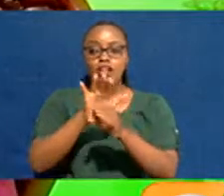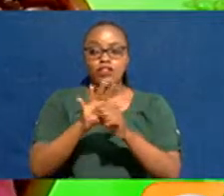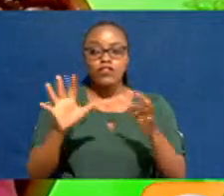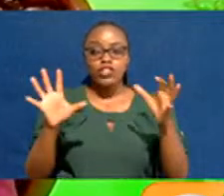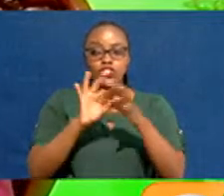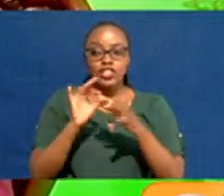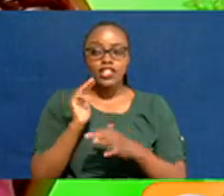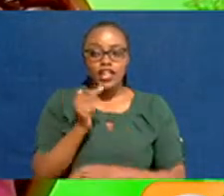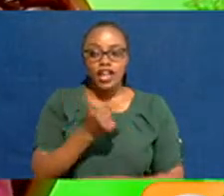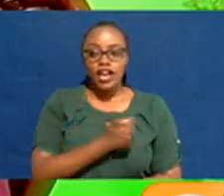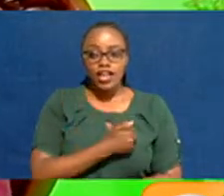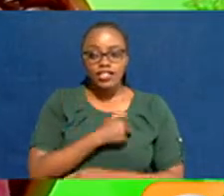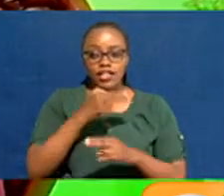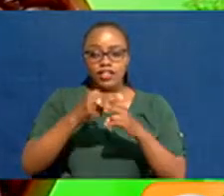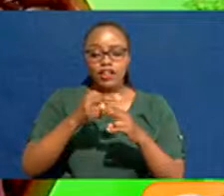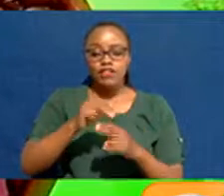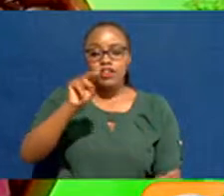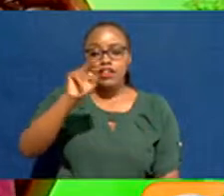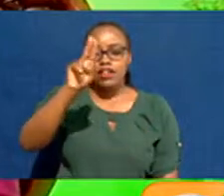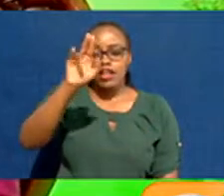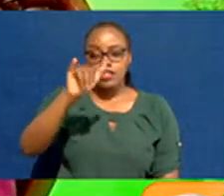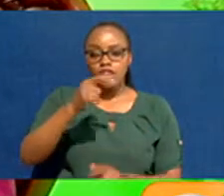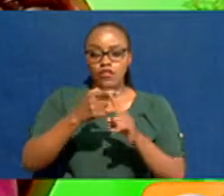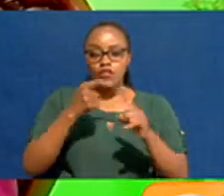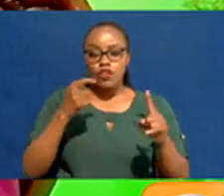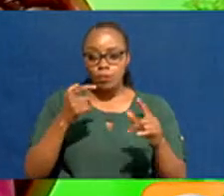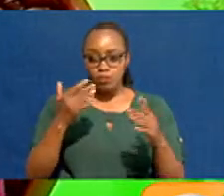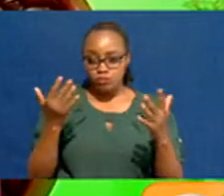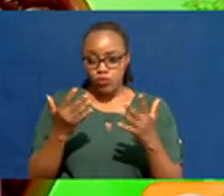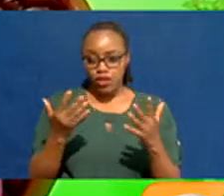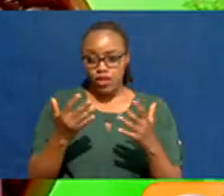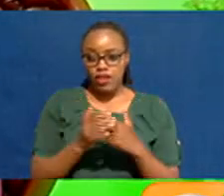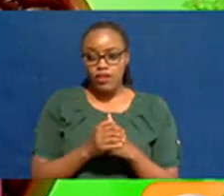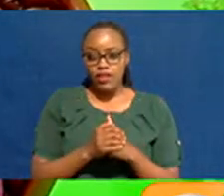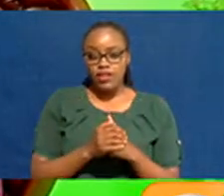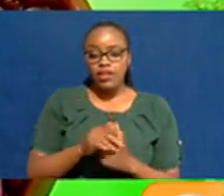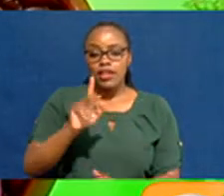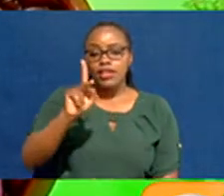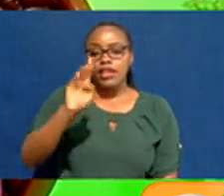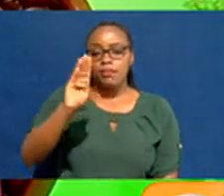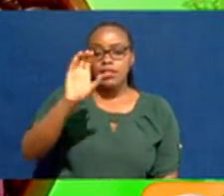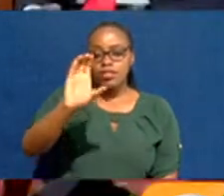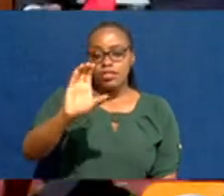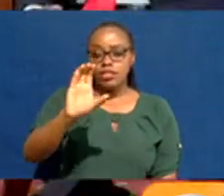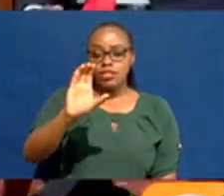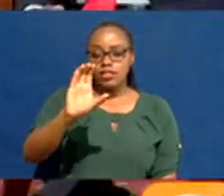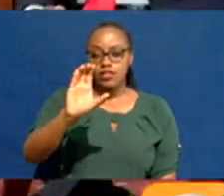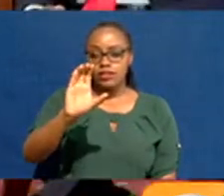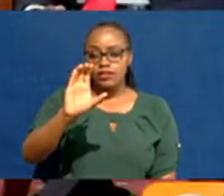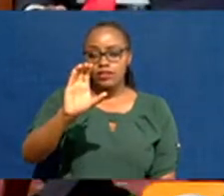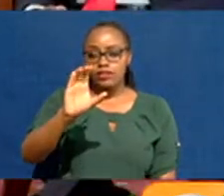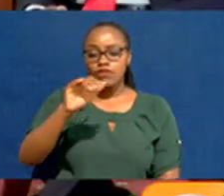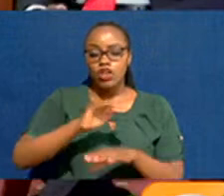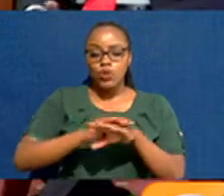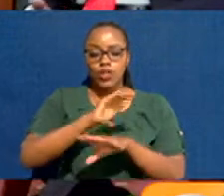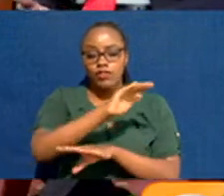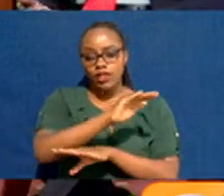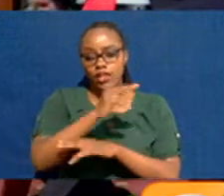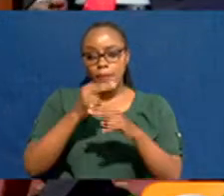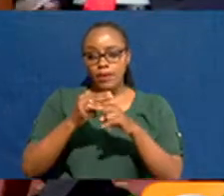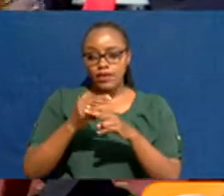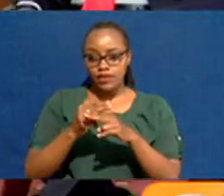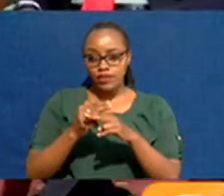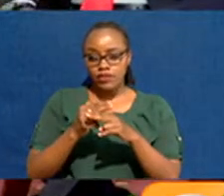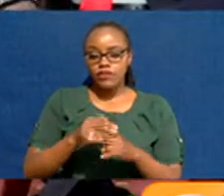kujiunga nasi. Naitwa Nancy Okware kutoka kwenye shirika la utangazaji humu nchini KBC. Good evening. My